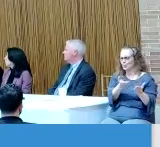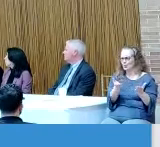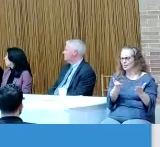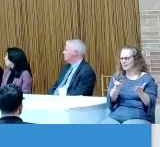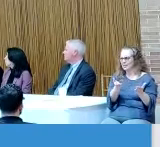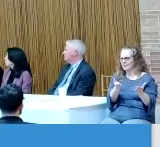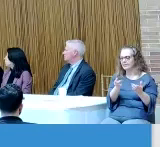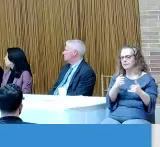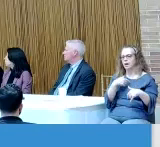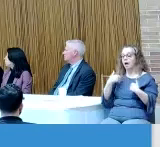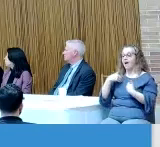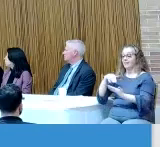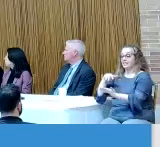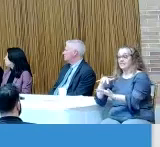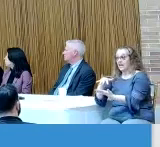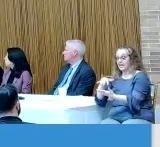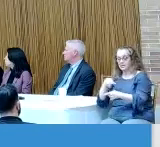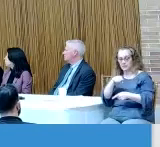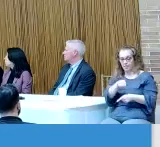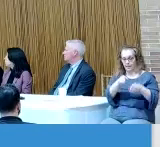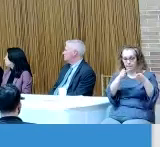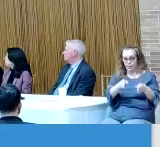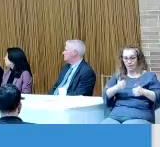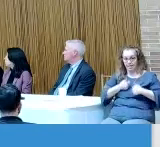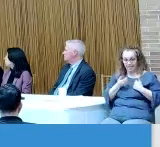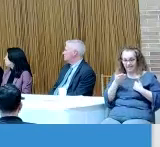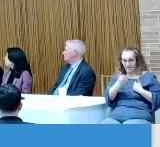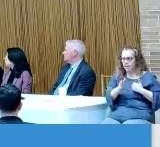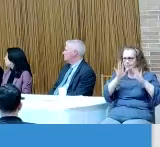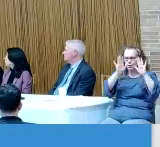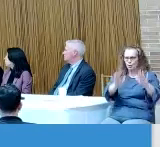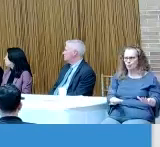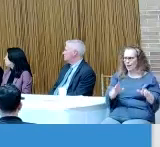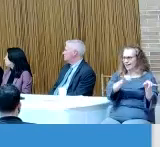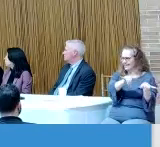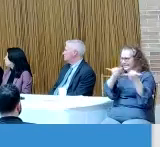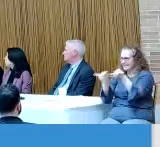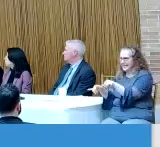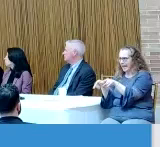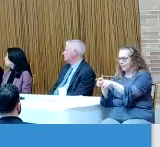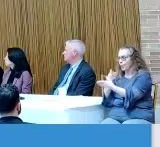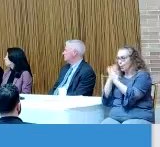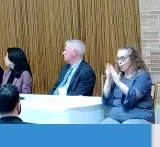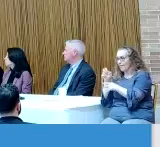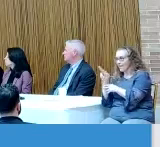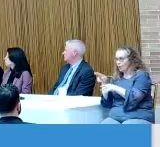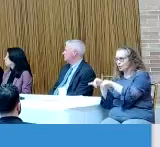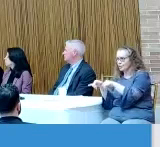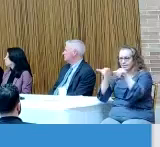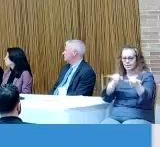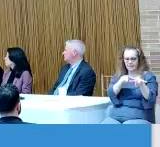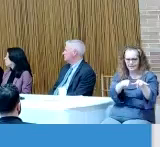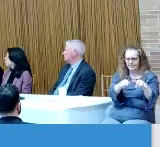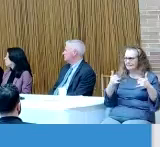studies that they're just as great of a tenant as as anyone else and so we're asking for your partnership to